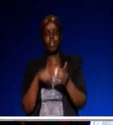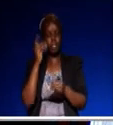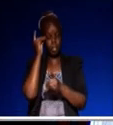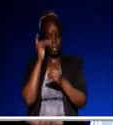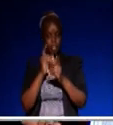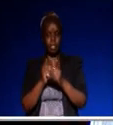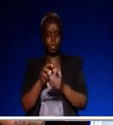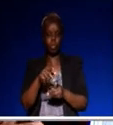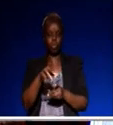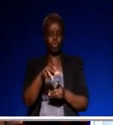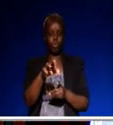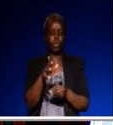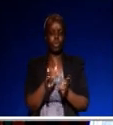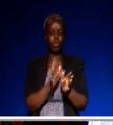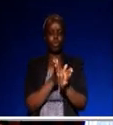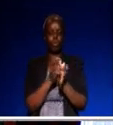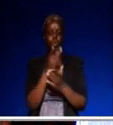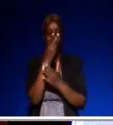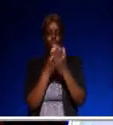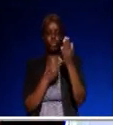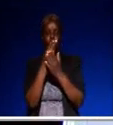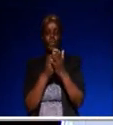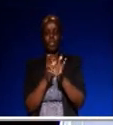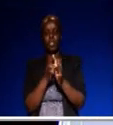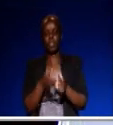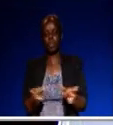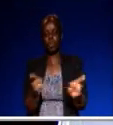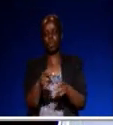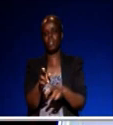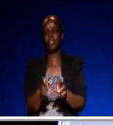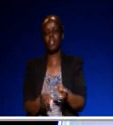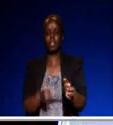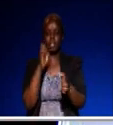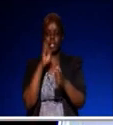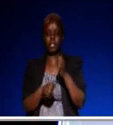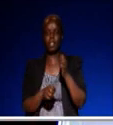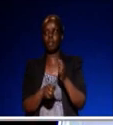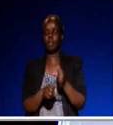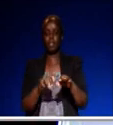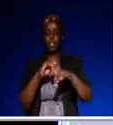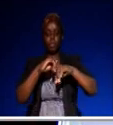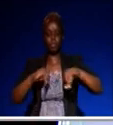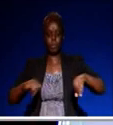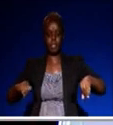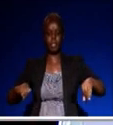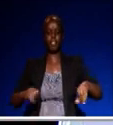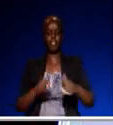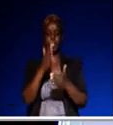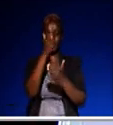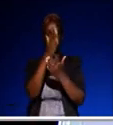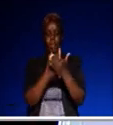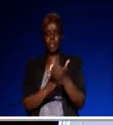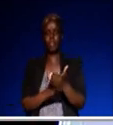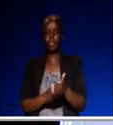will walk on both roads, and he ended up splitting in the middle. So